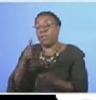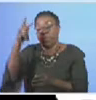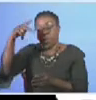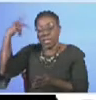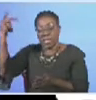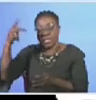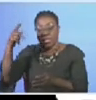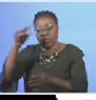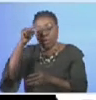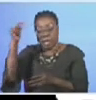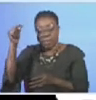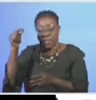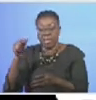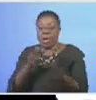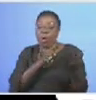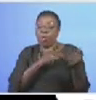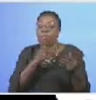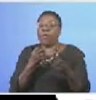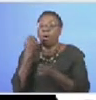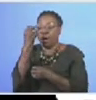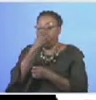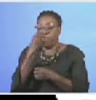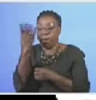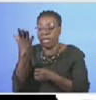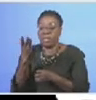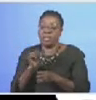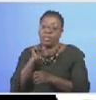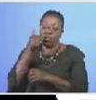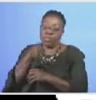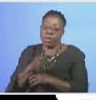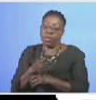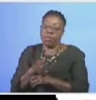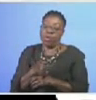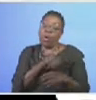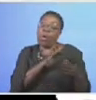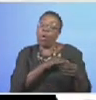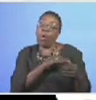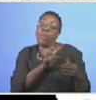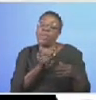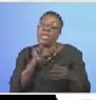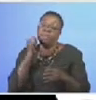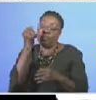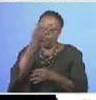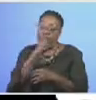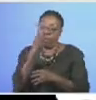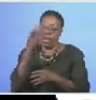and let's hope for a brighter tomorrow. Coley and his team are hoping that brighter